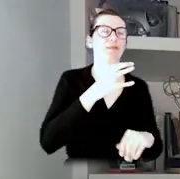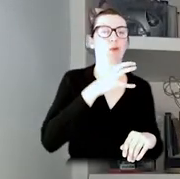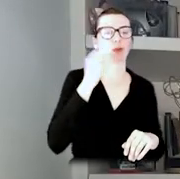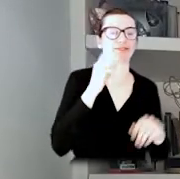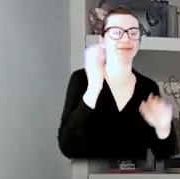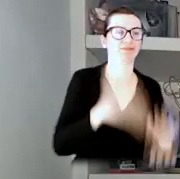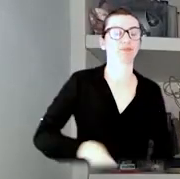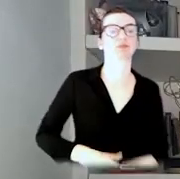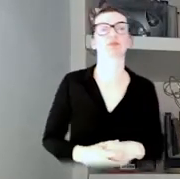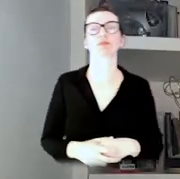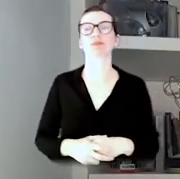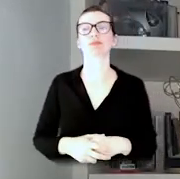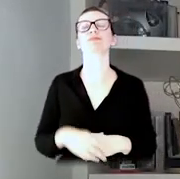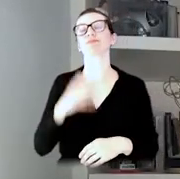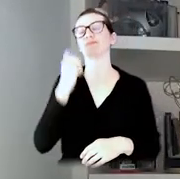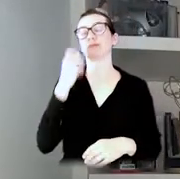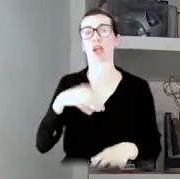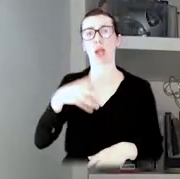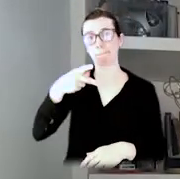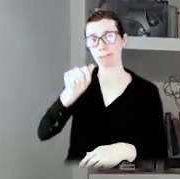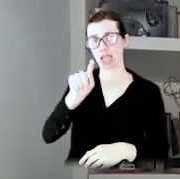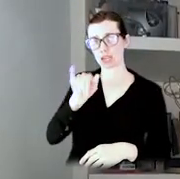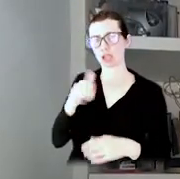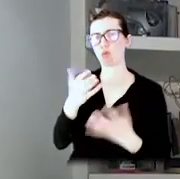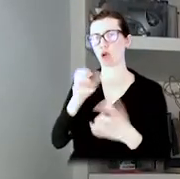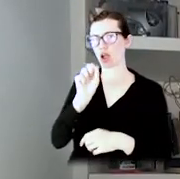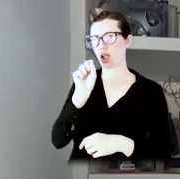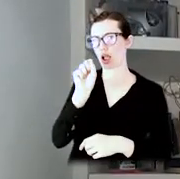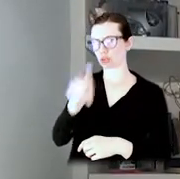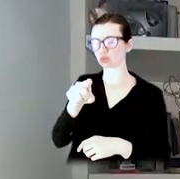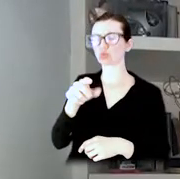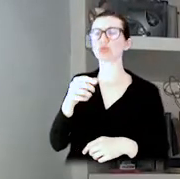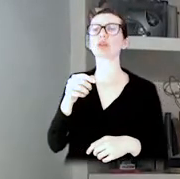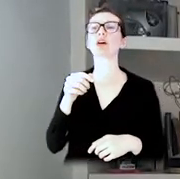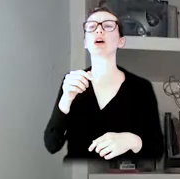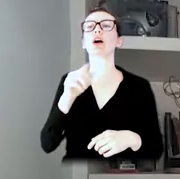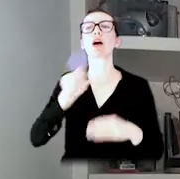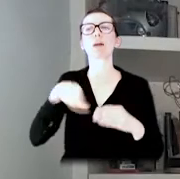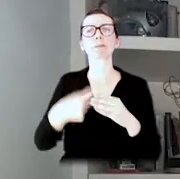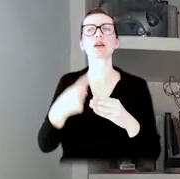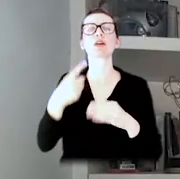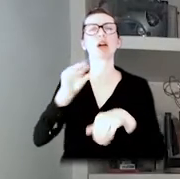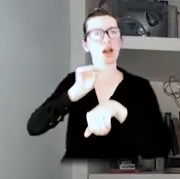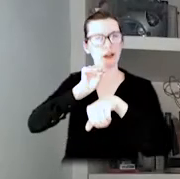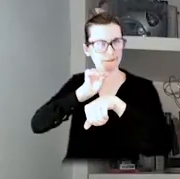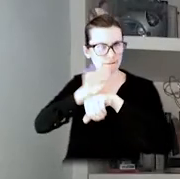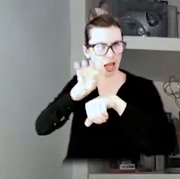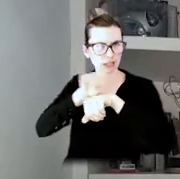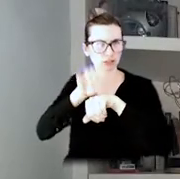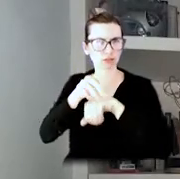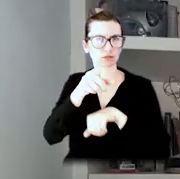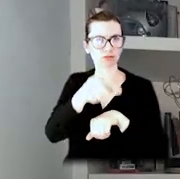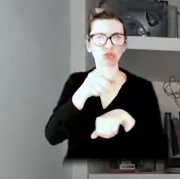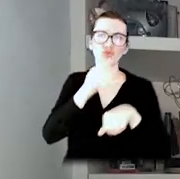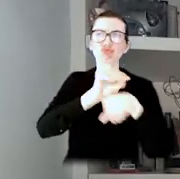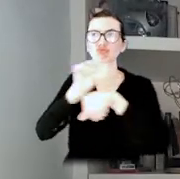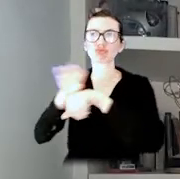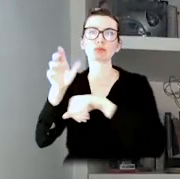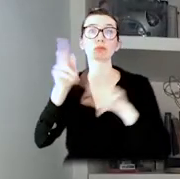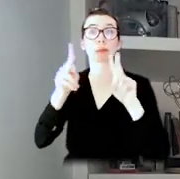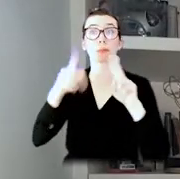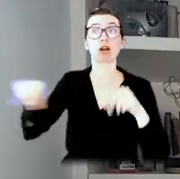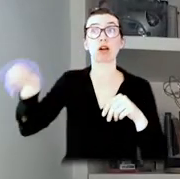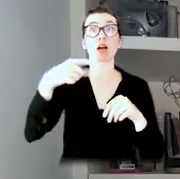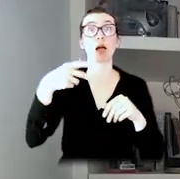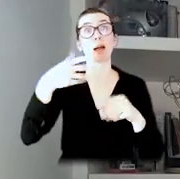you, because one of the questions I had for you was specifically about advice you would give people in the public wanting to come up